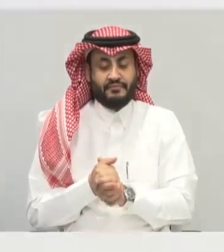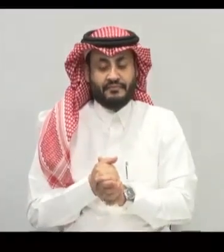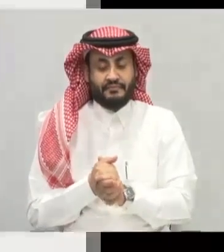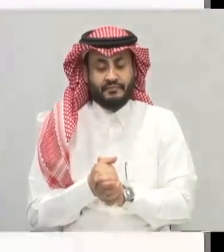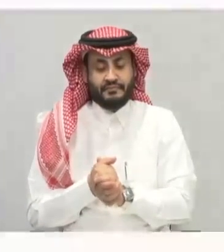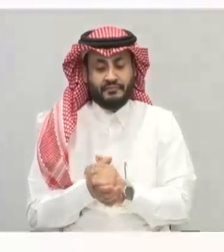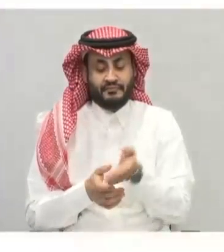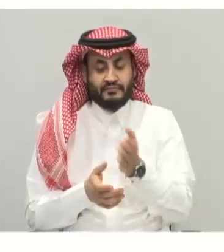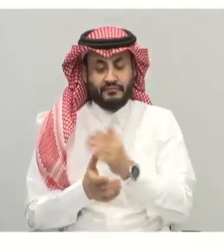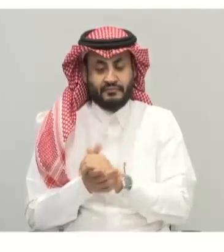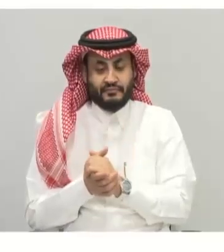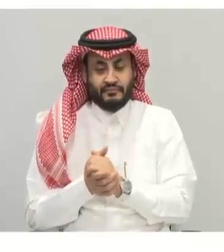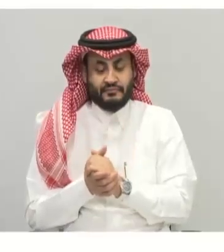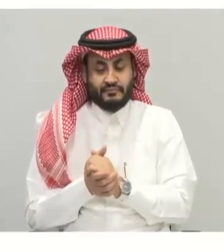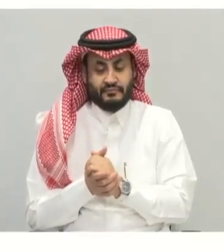also